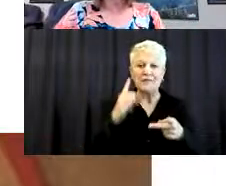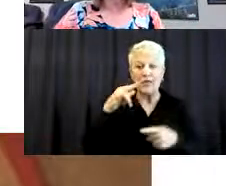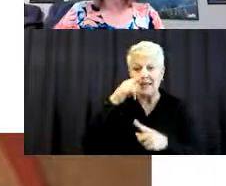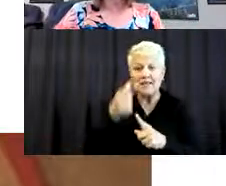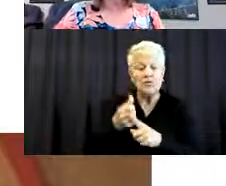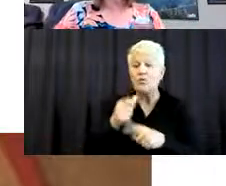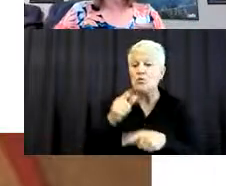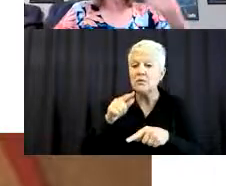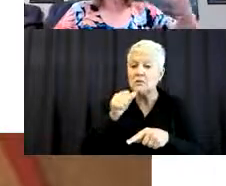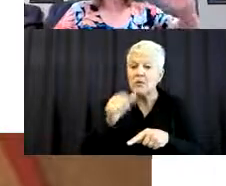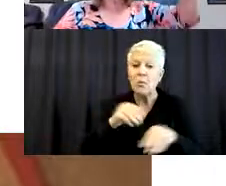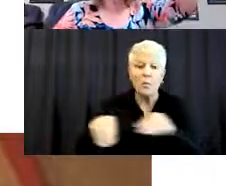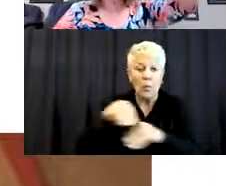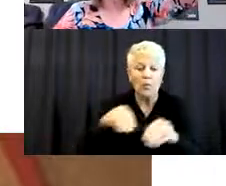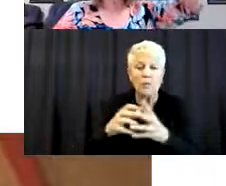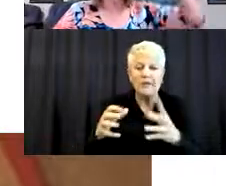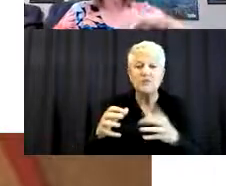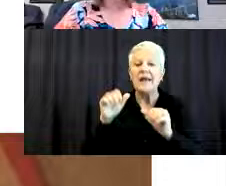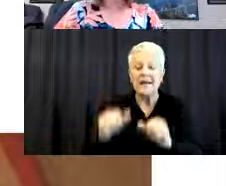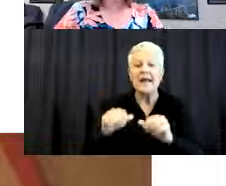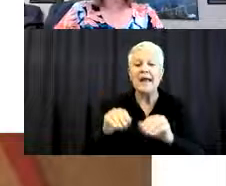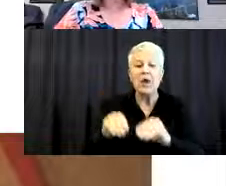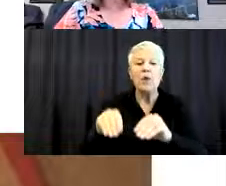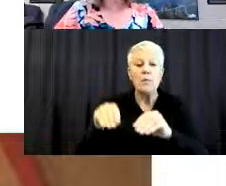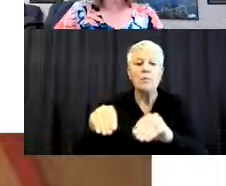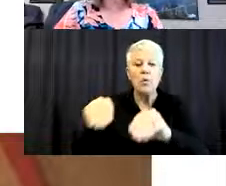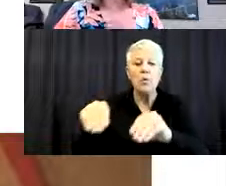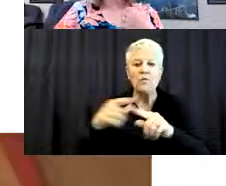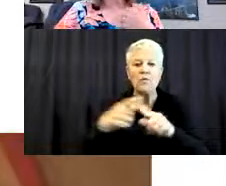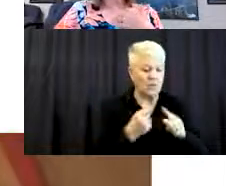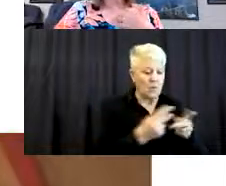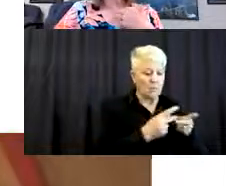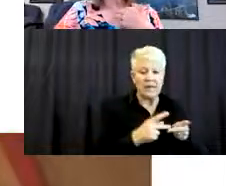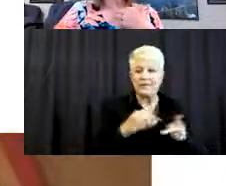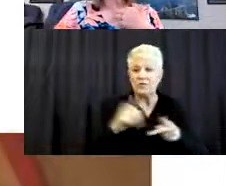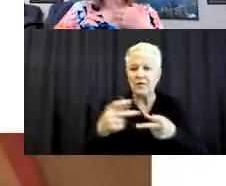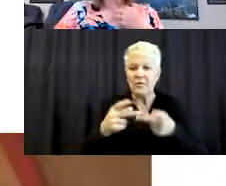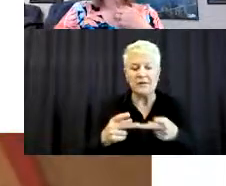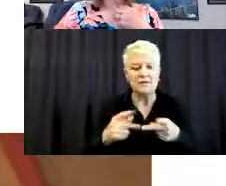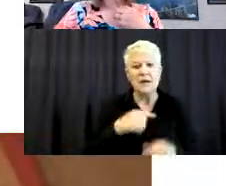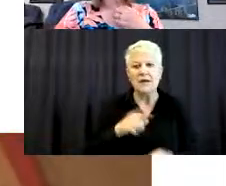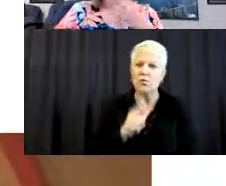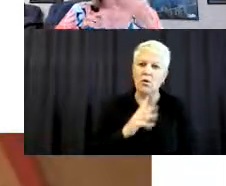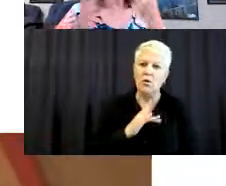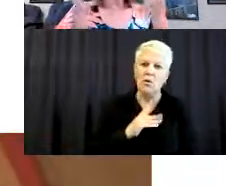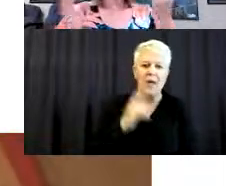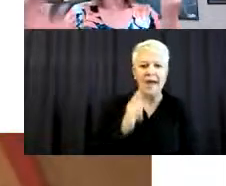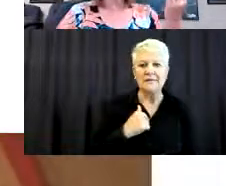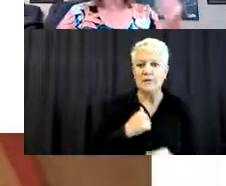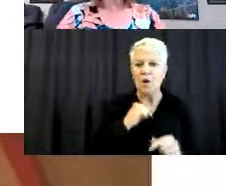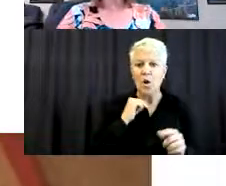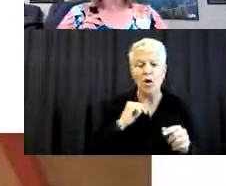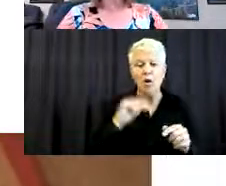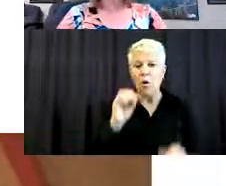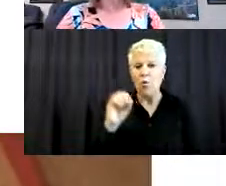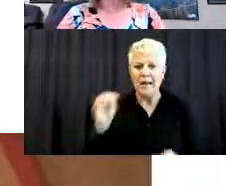not ambulatory are able to move from place to place. And what a boon. As an O&M specialist, I was just